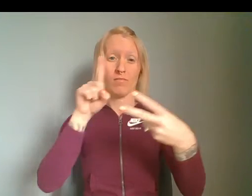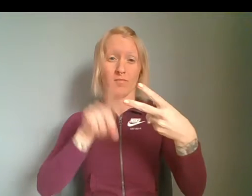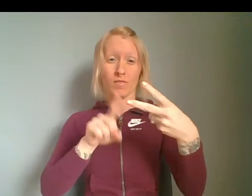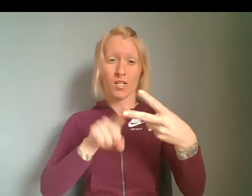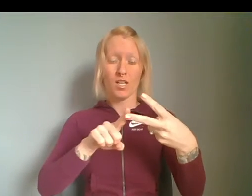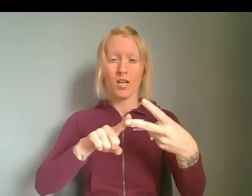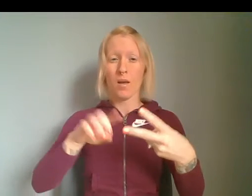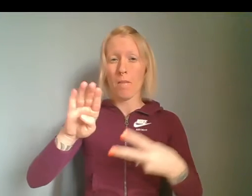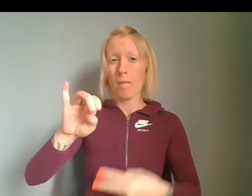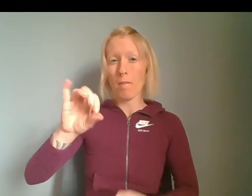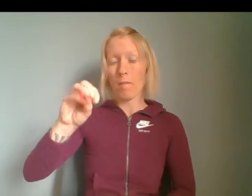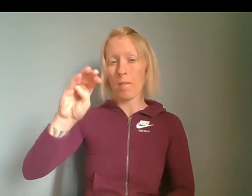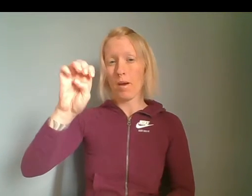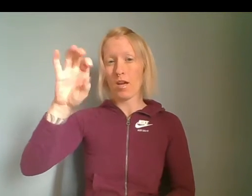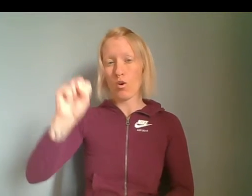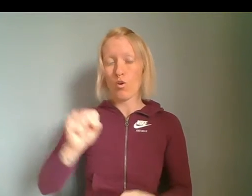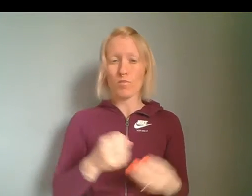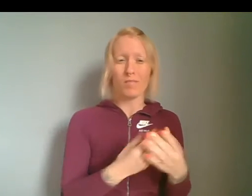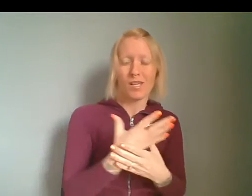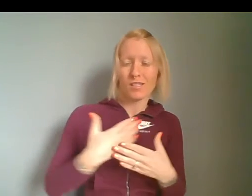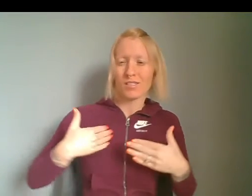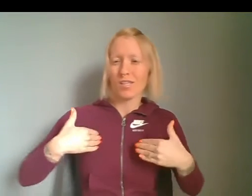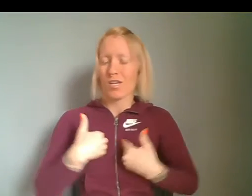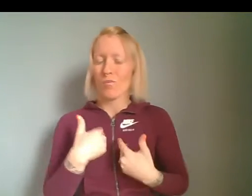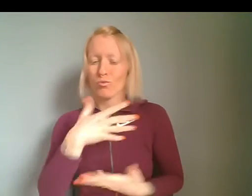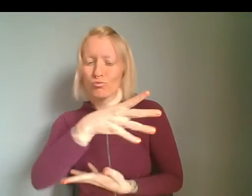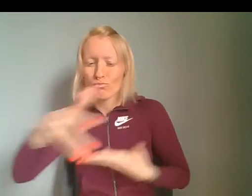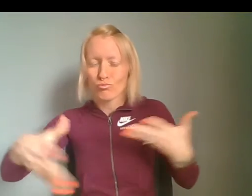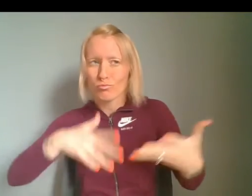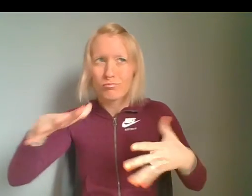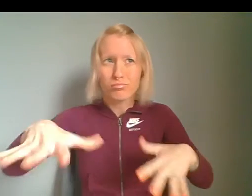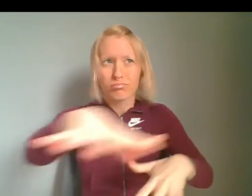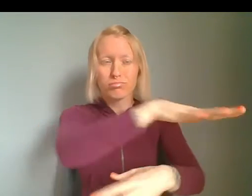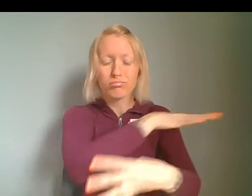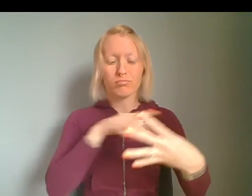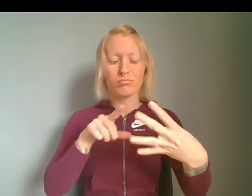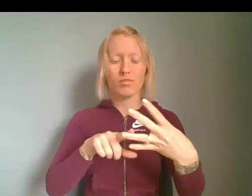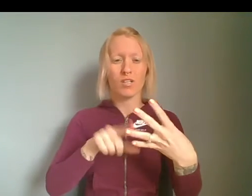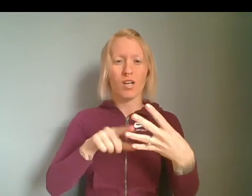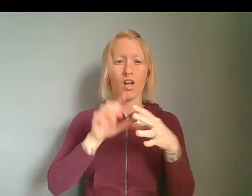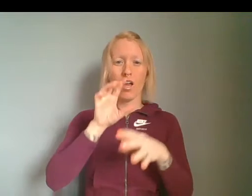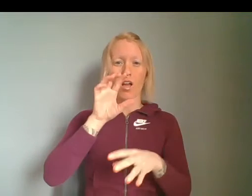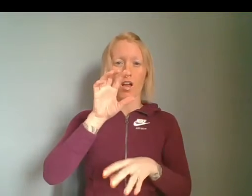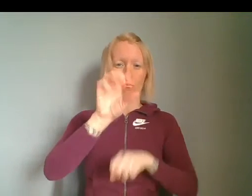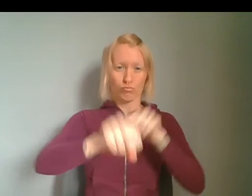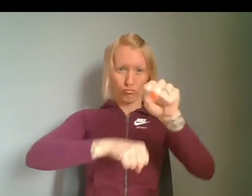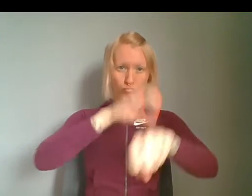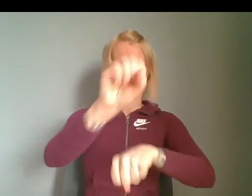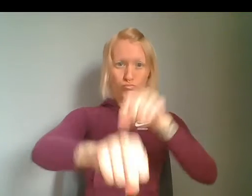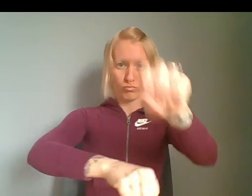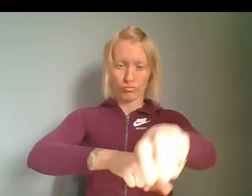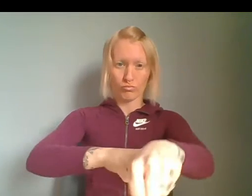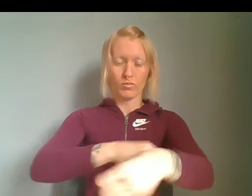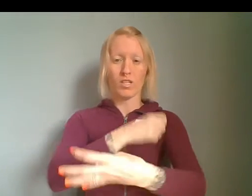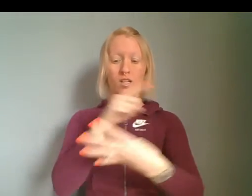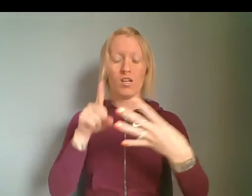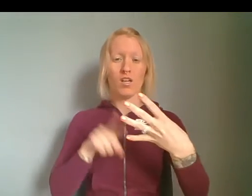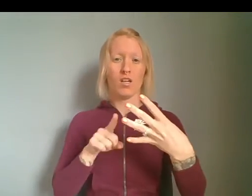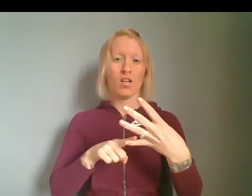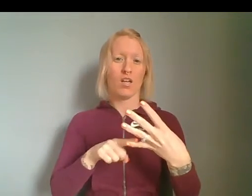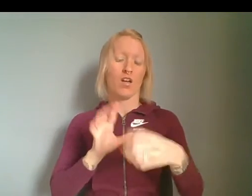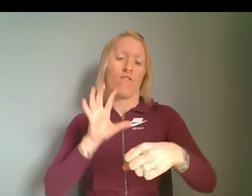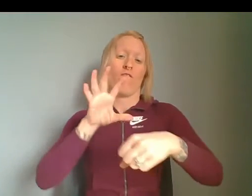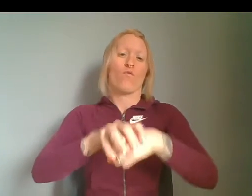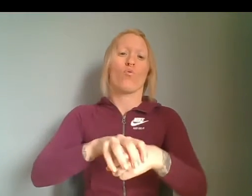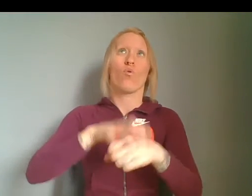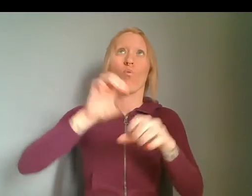and how organisms interact. And we talked about food chains and food web. So I'm going to show you, we can fix our